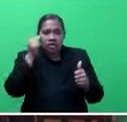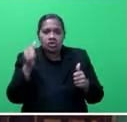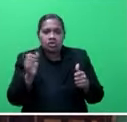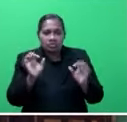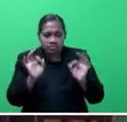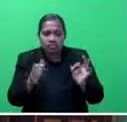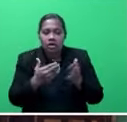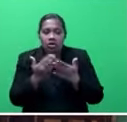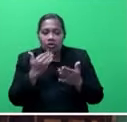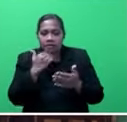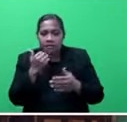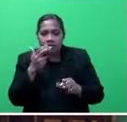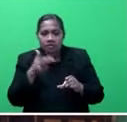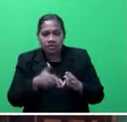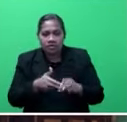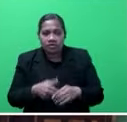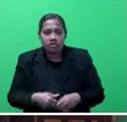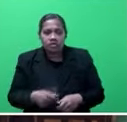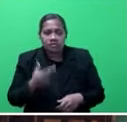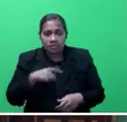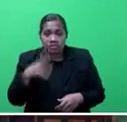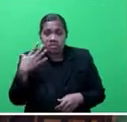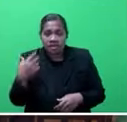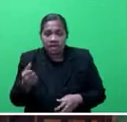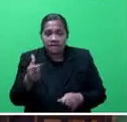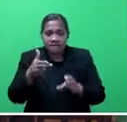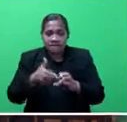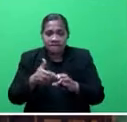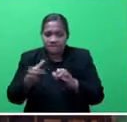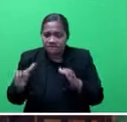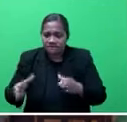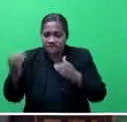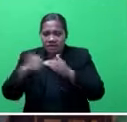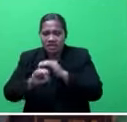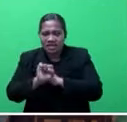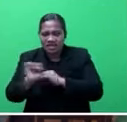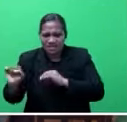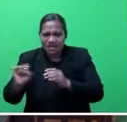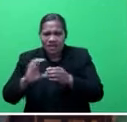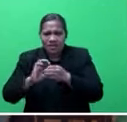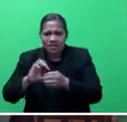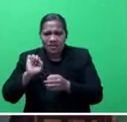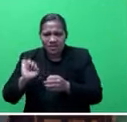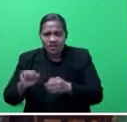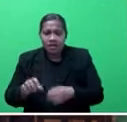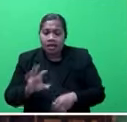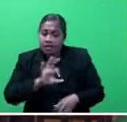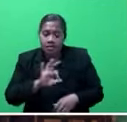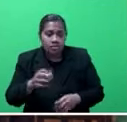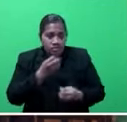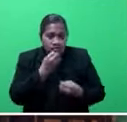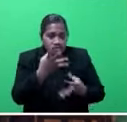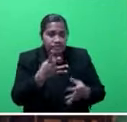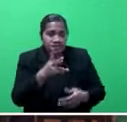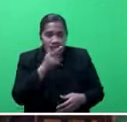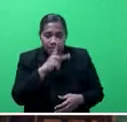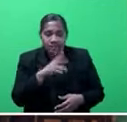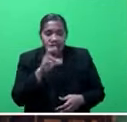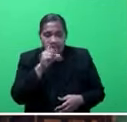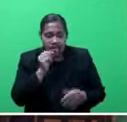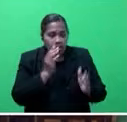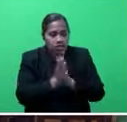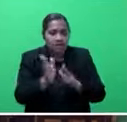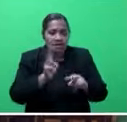use because they actually have fuel tanks in the garages. But they also don't tell the public that they can go through the